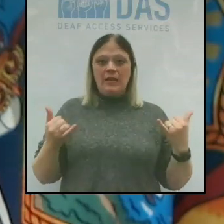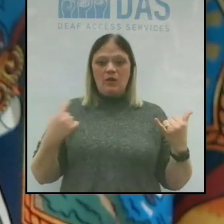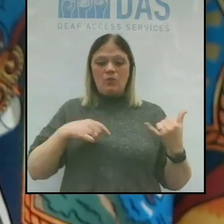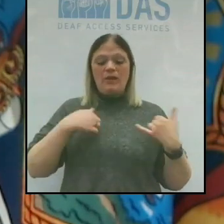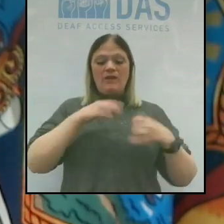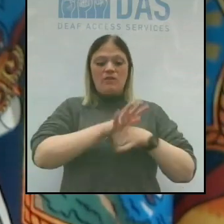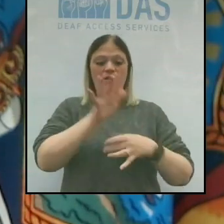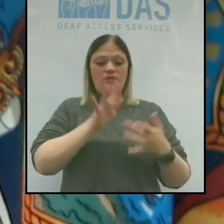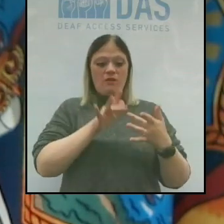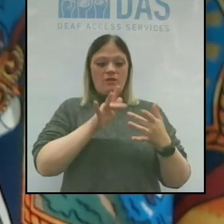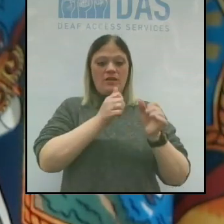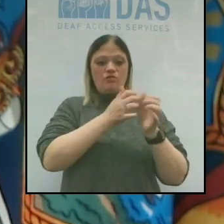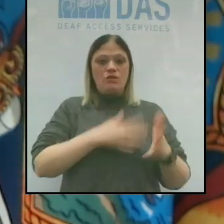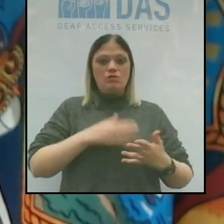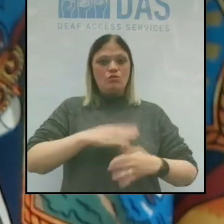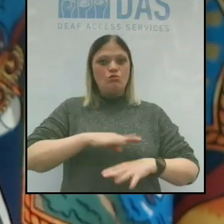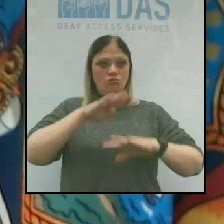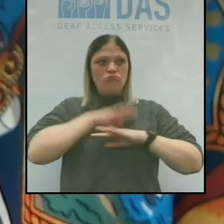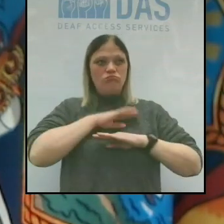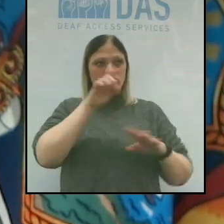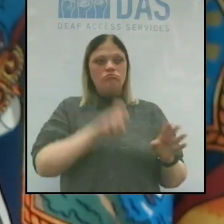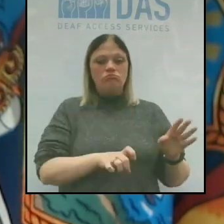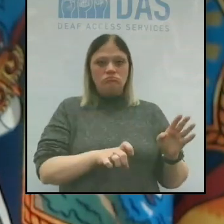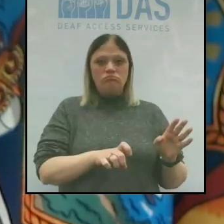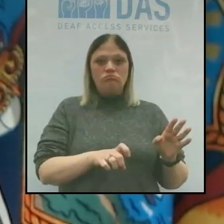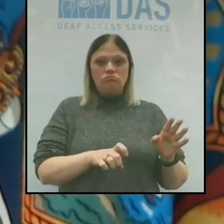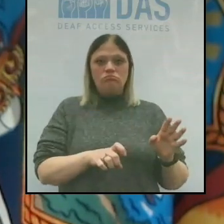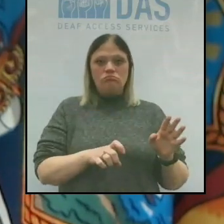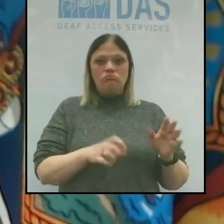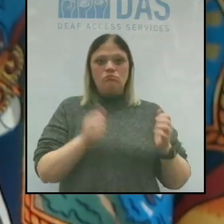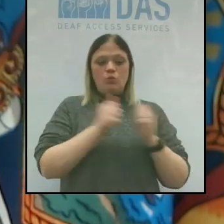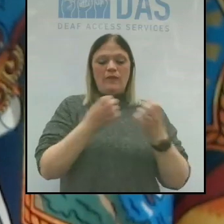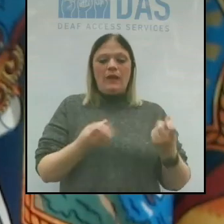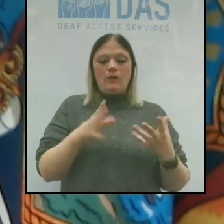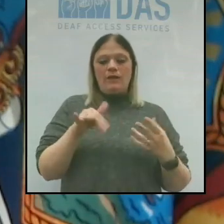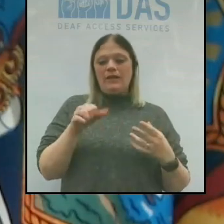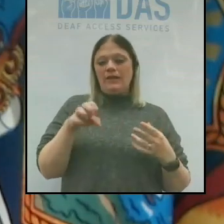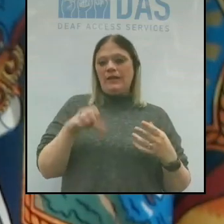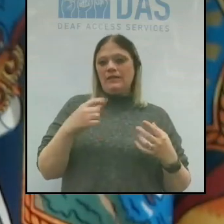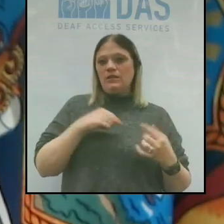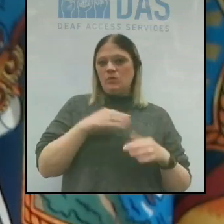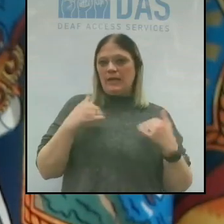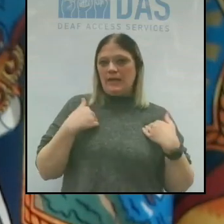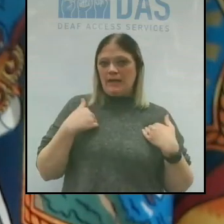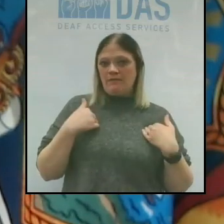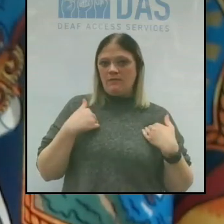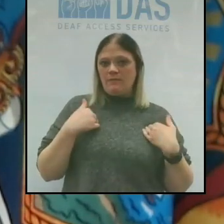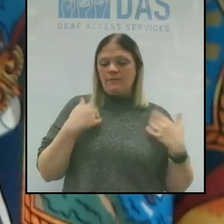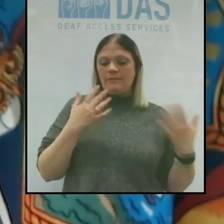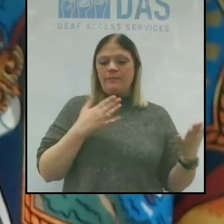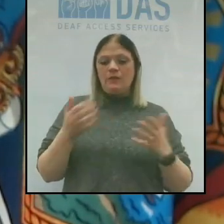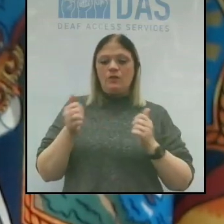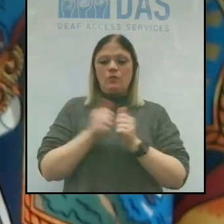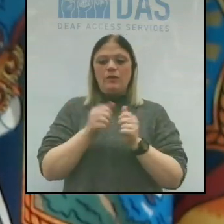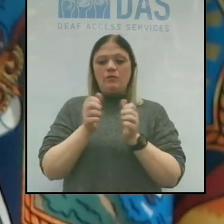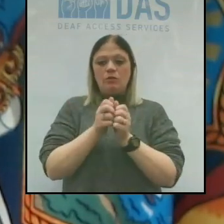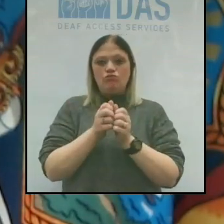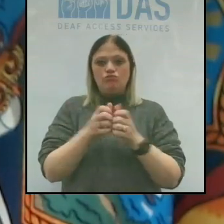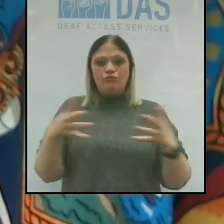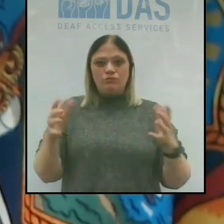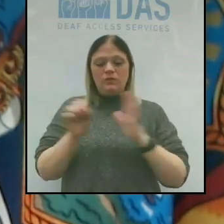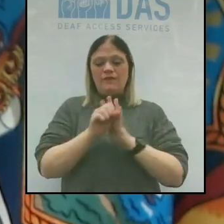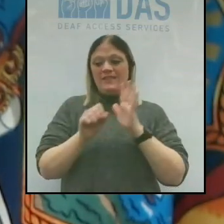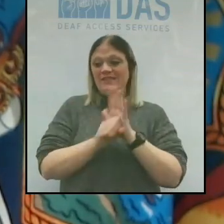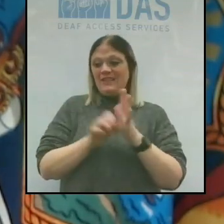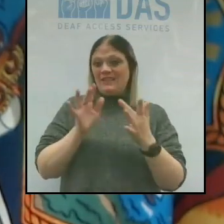enough contact tracers to meet our need with the number of cases that we have. With the expansion of the state's